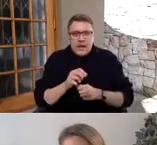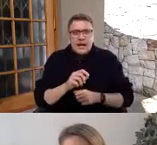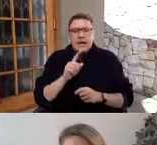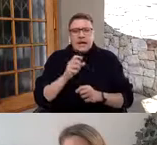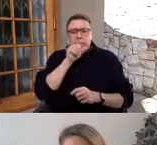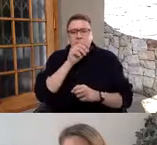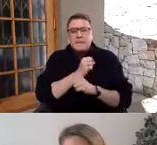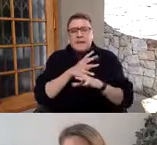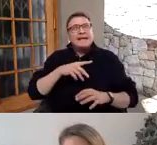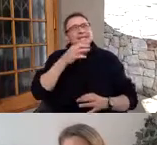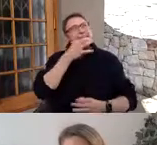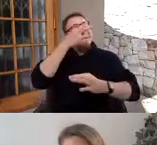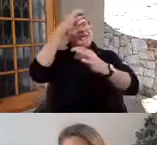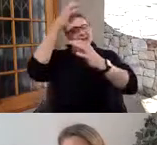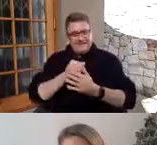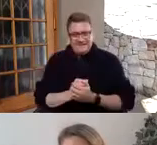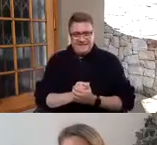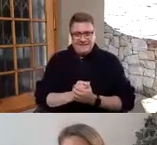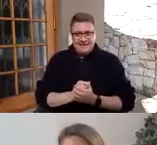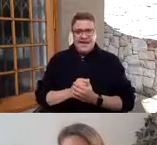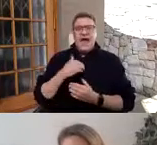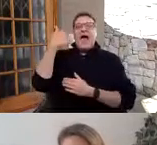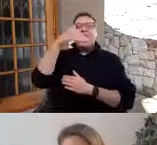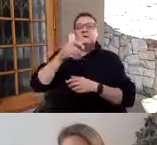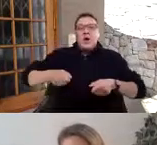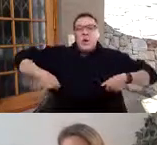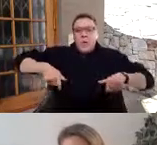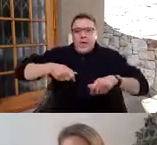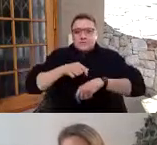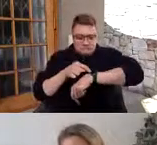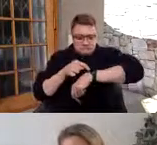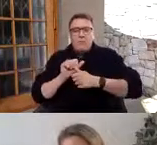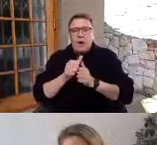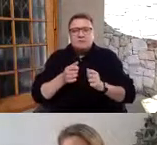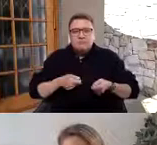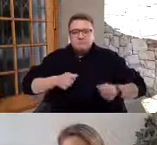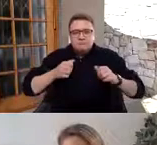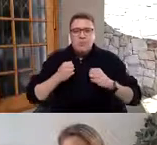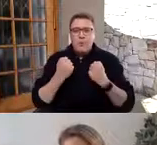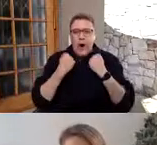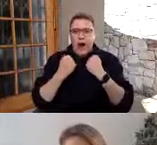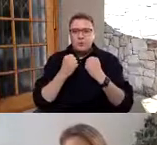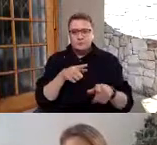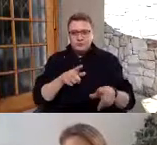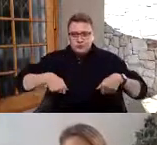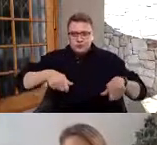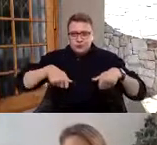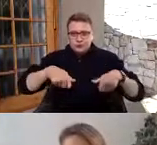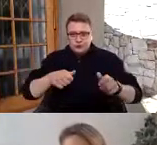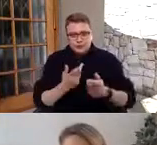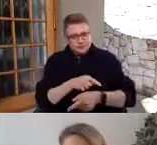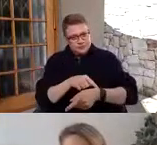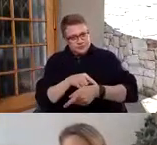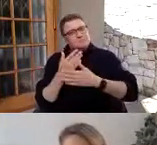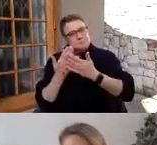selects outdoor wheelchair workout on her Apple You Watch. can take the long way home. A beach at sunset. The athlete pushes her